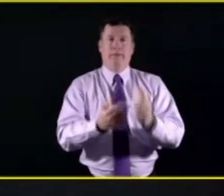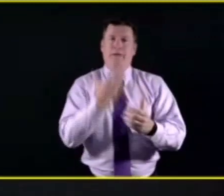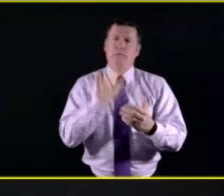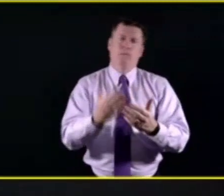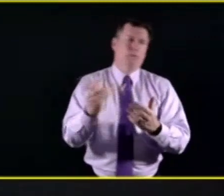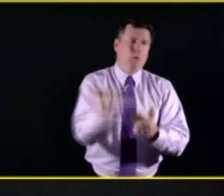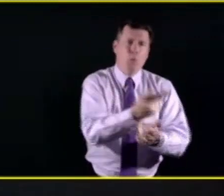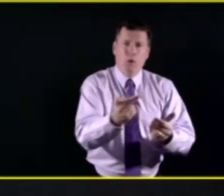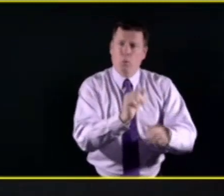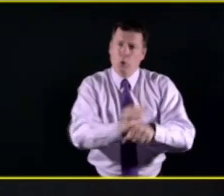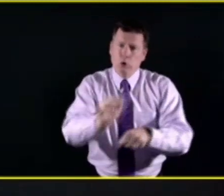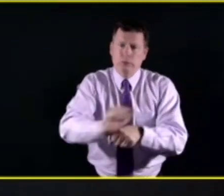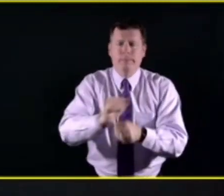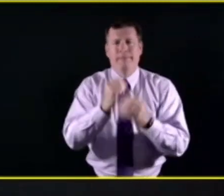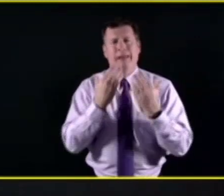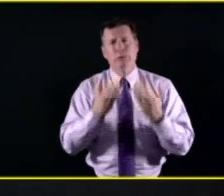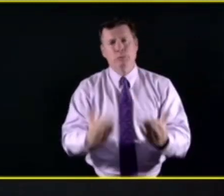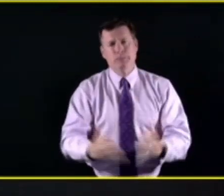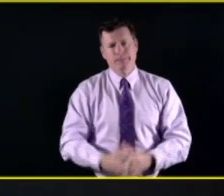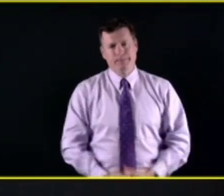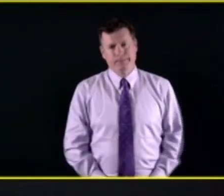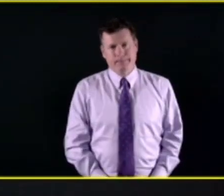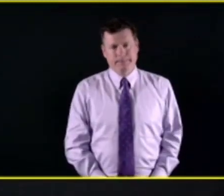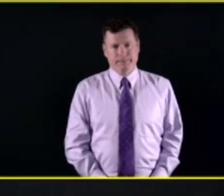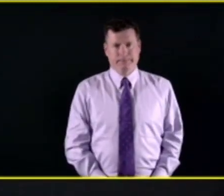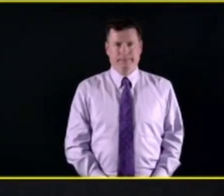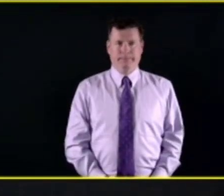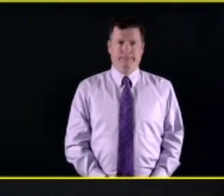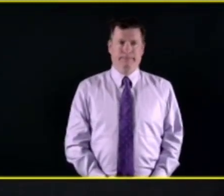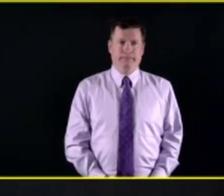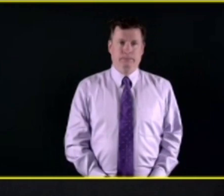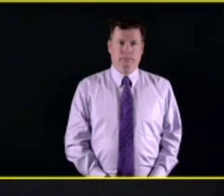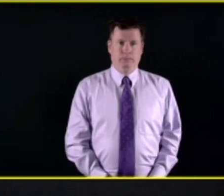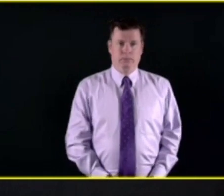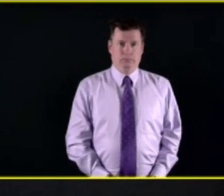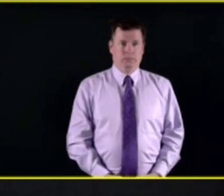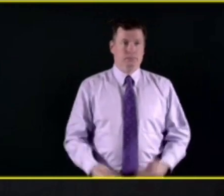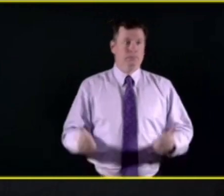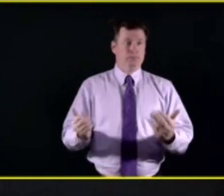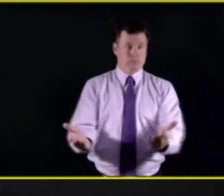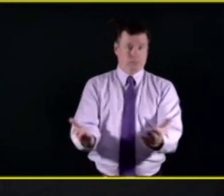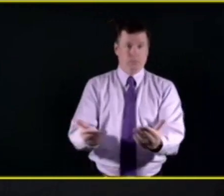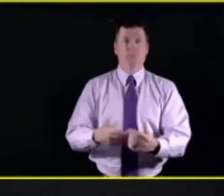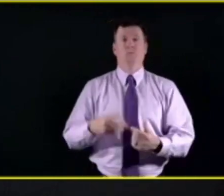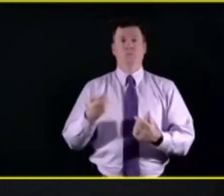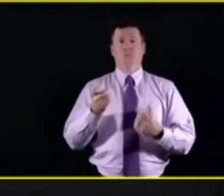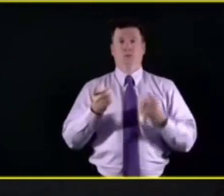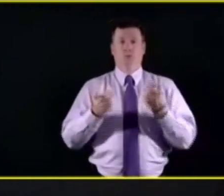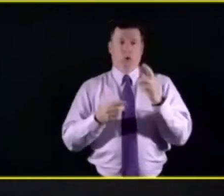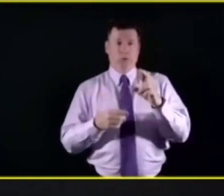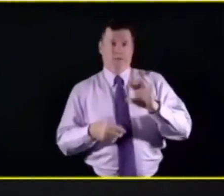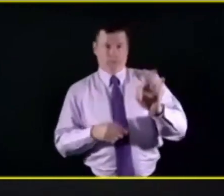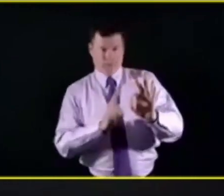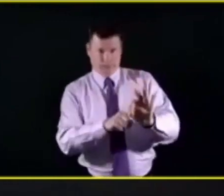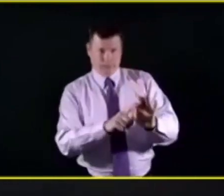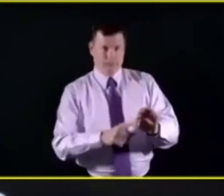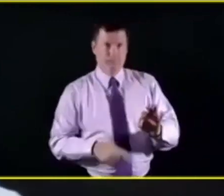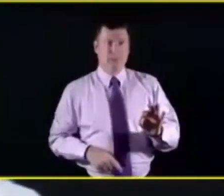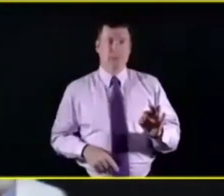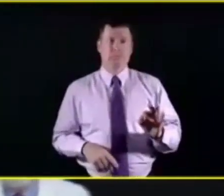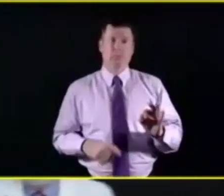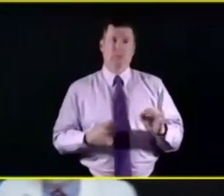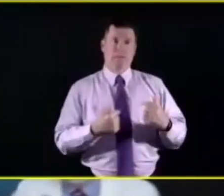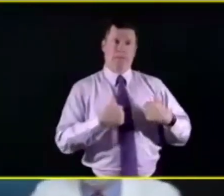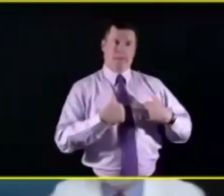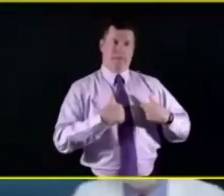the doctors? Yes, well, I appreciate the opportunity to get the message out.